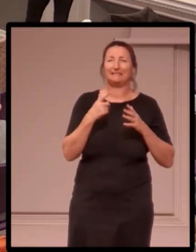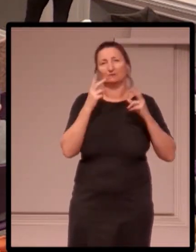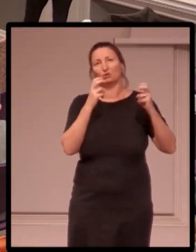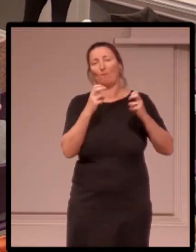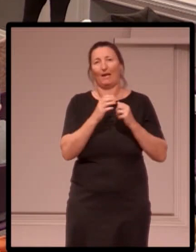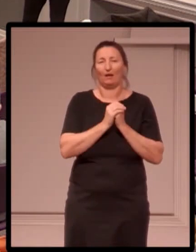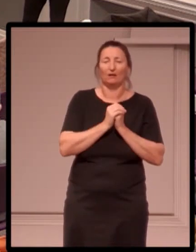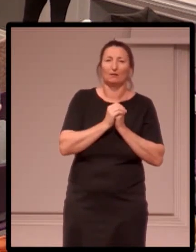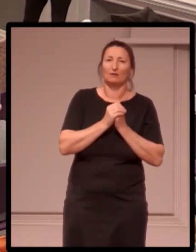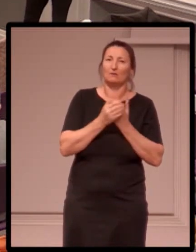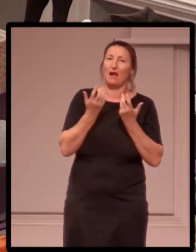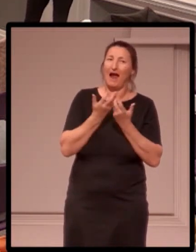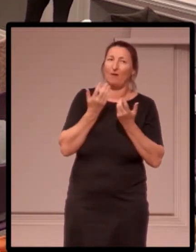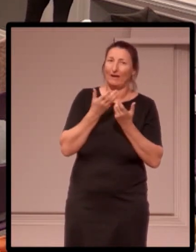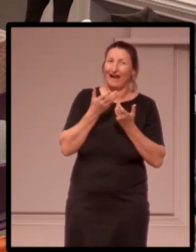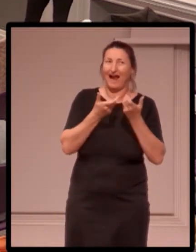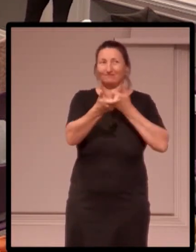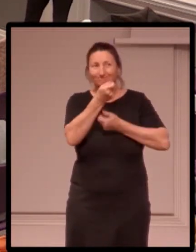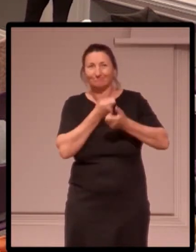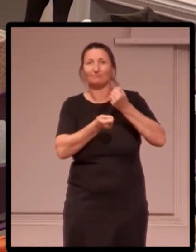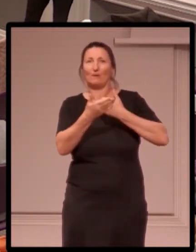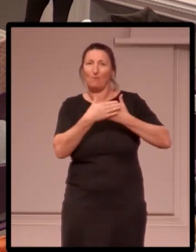we can utilise that to really